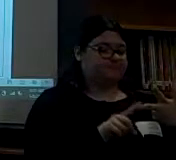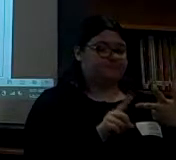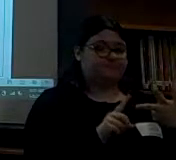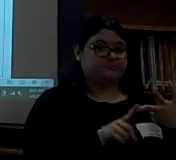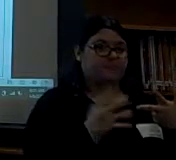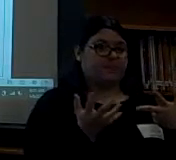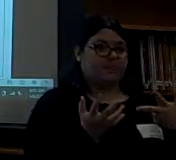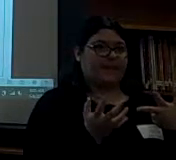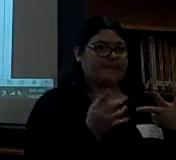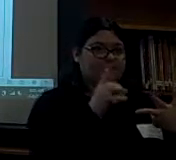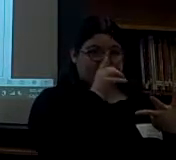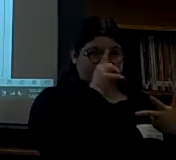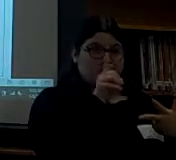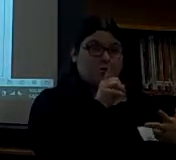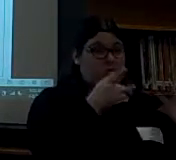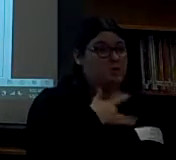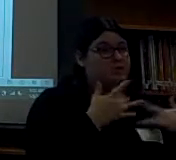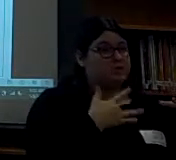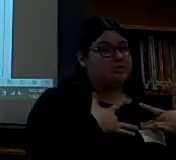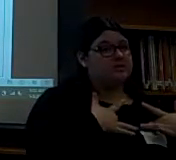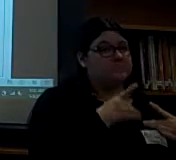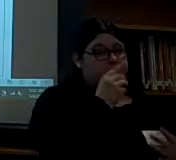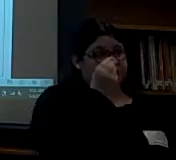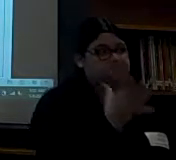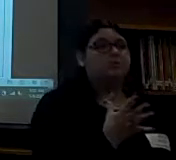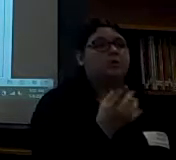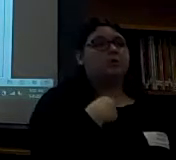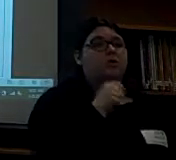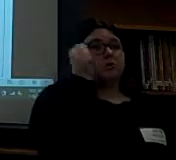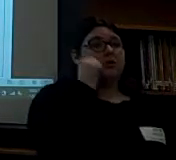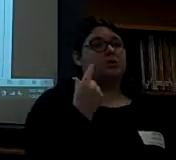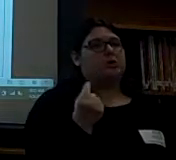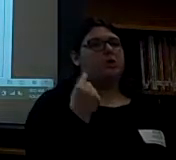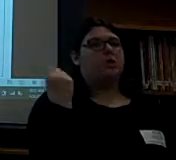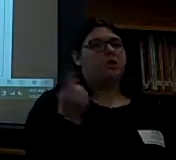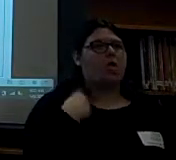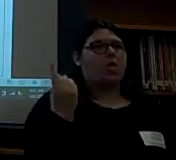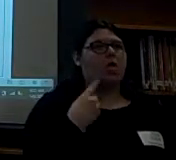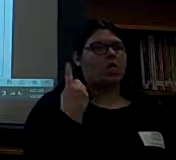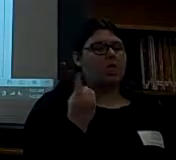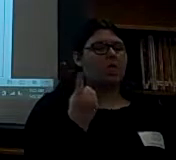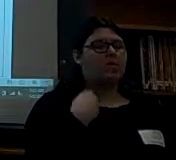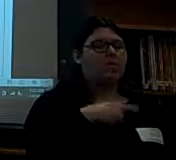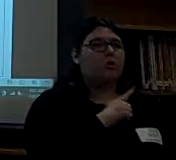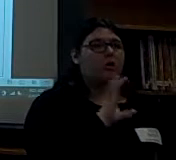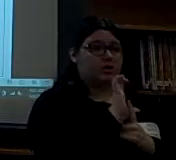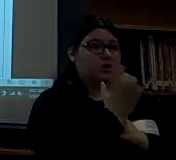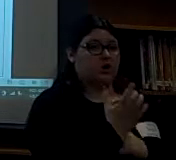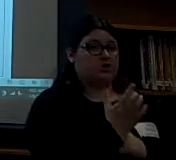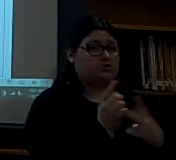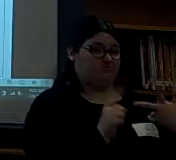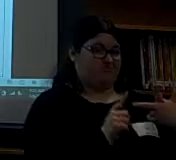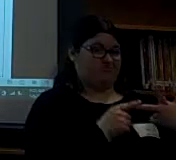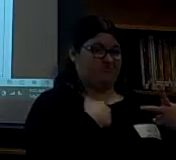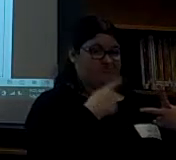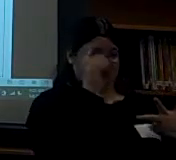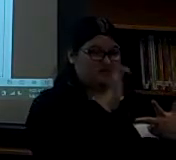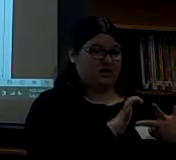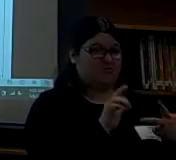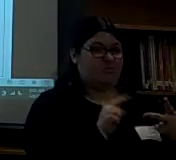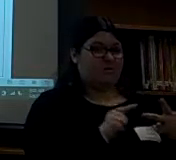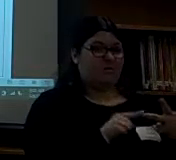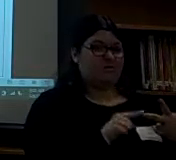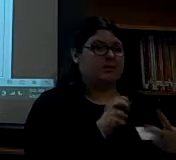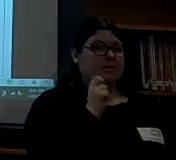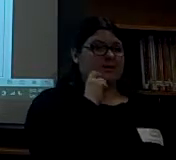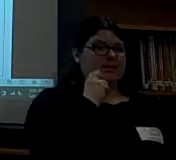happens is extremely concerning, I have to be honest, but we as adults do this all the time. In fact, we are a culture of this, I believe. We